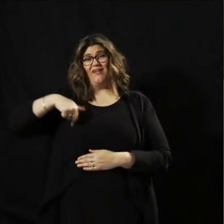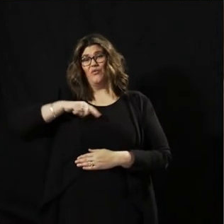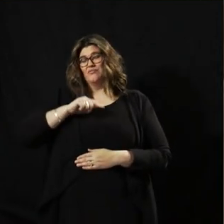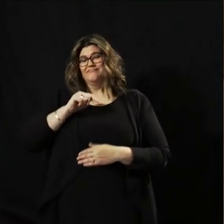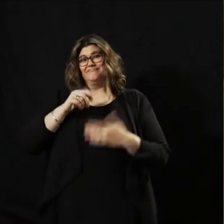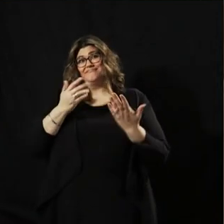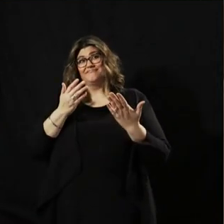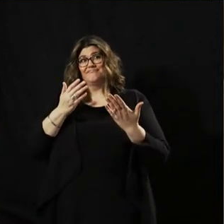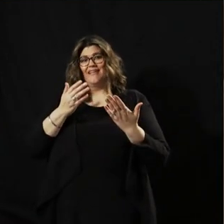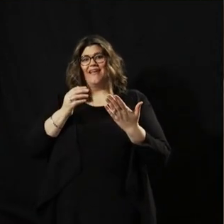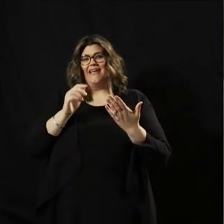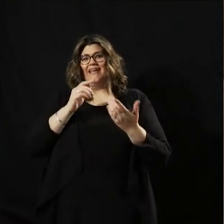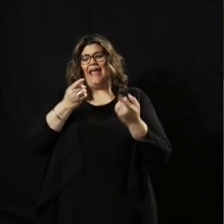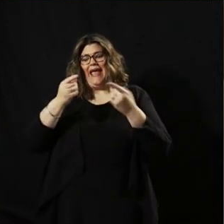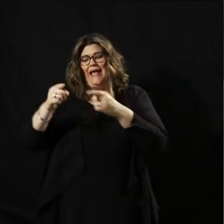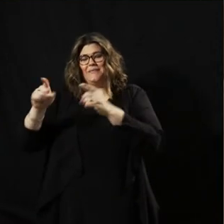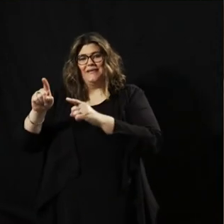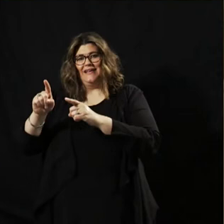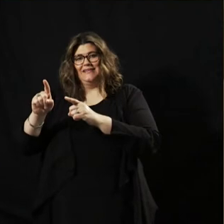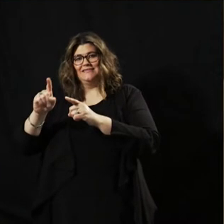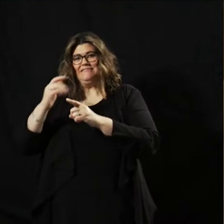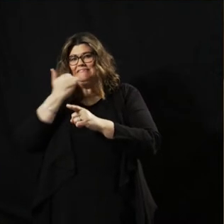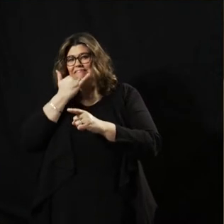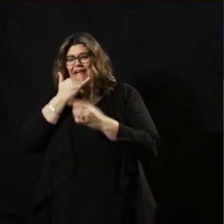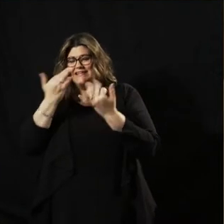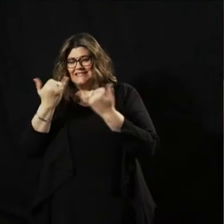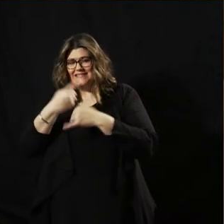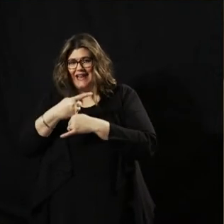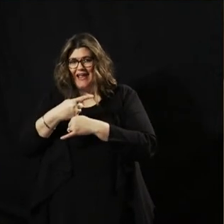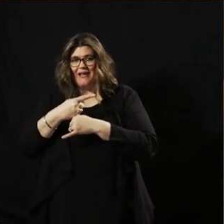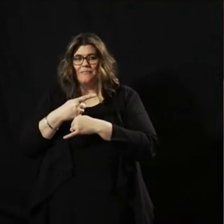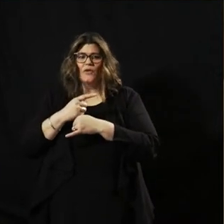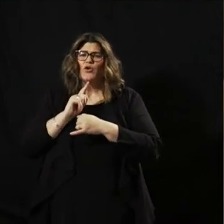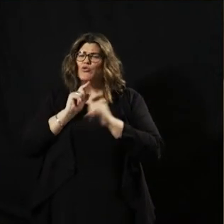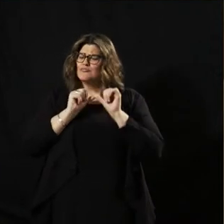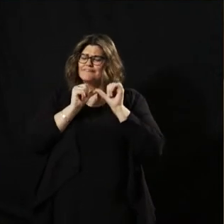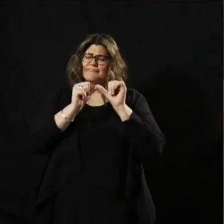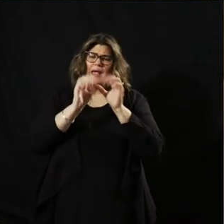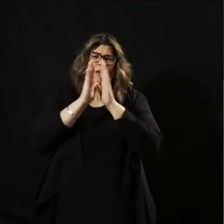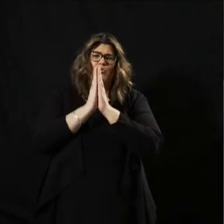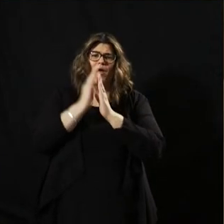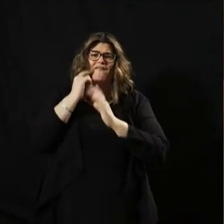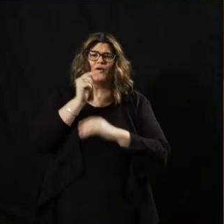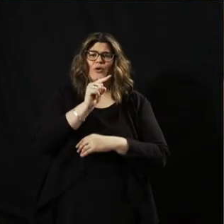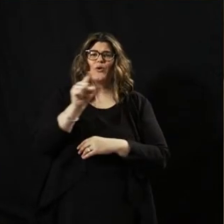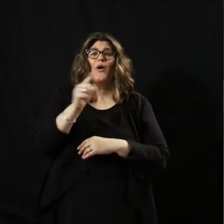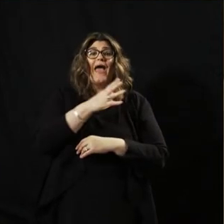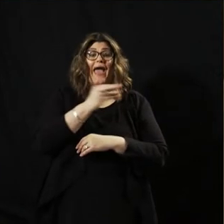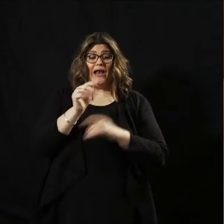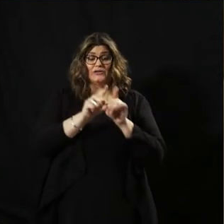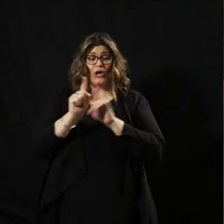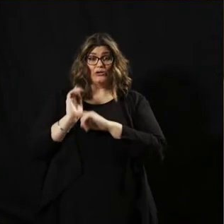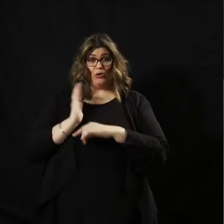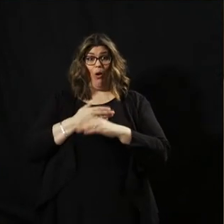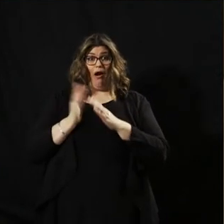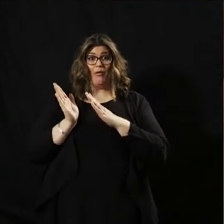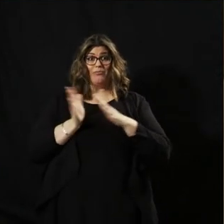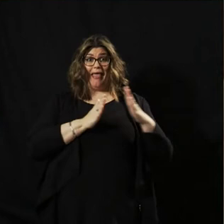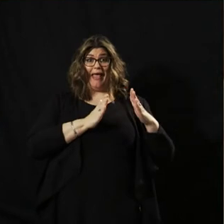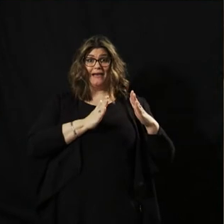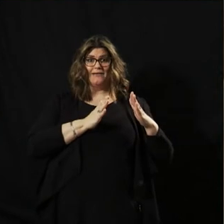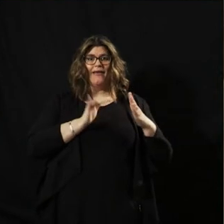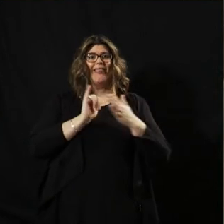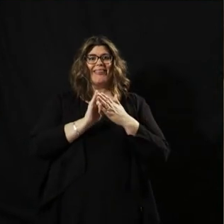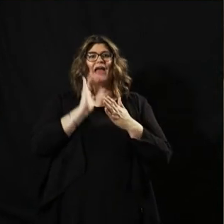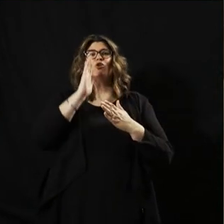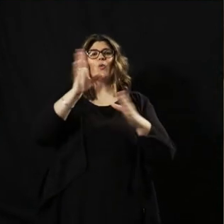permitted us to celebrate that here, you are present in our prayers, and also it is our plan that you should